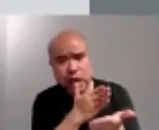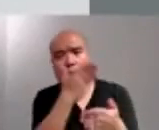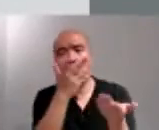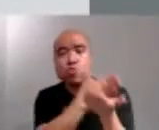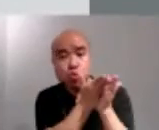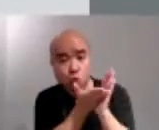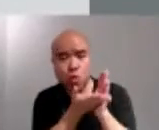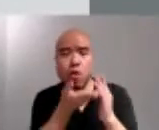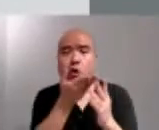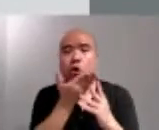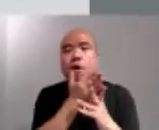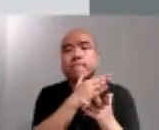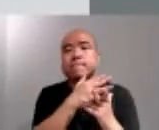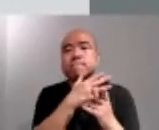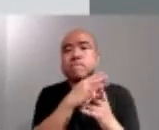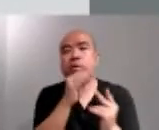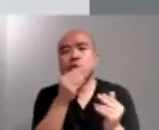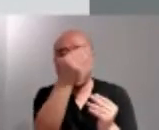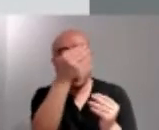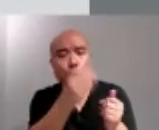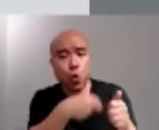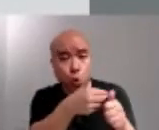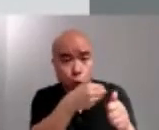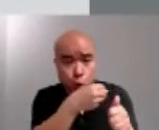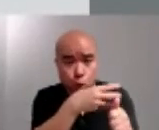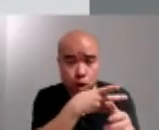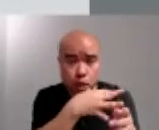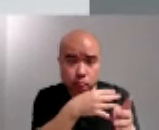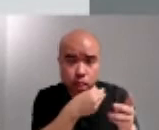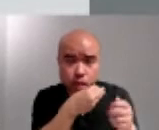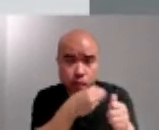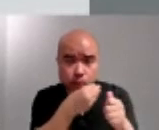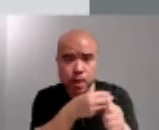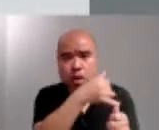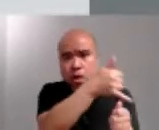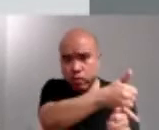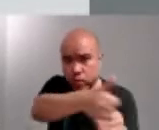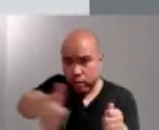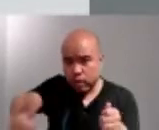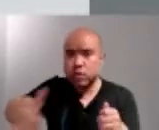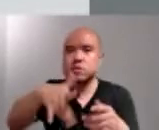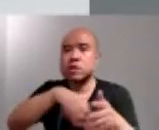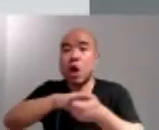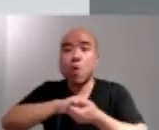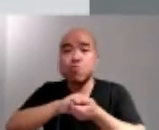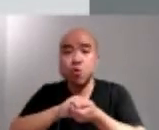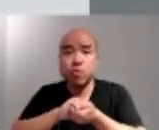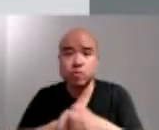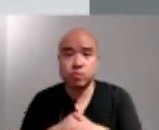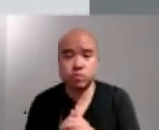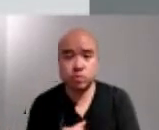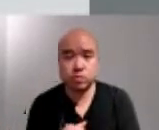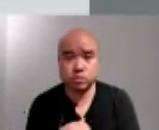training, the know-hows and skills we have developed. So we have five dimensions of